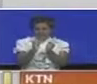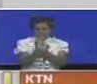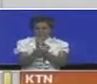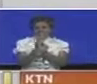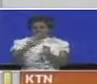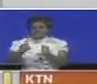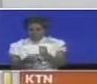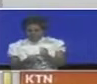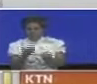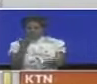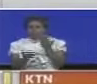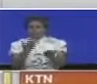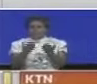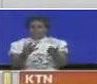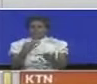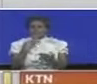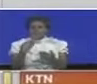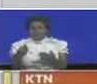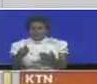413,390 ikilinganishwa na